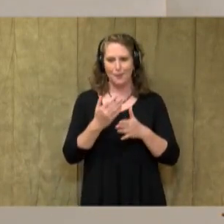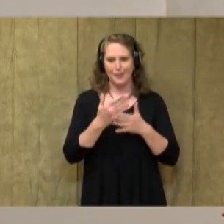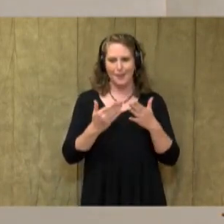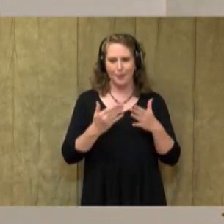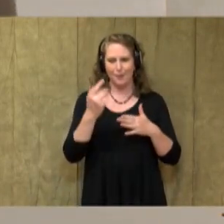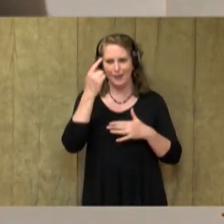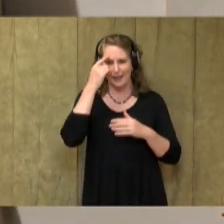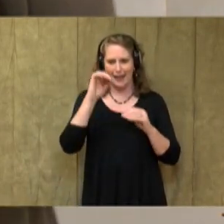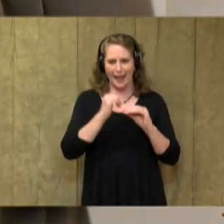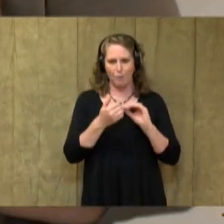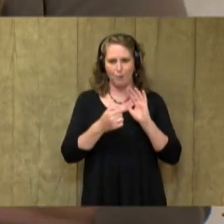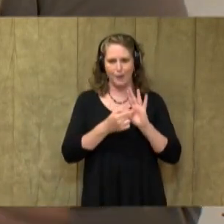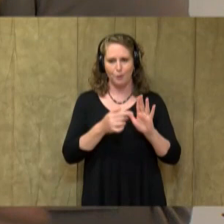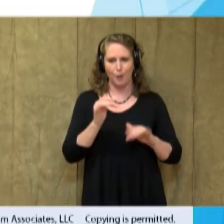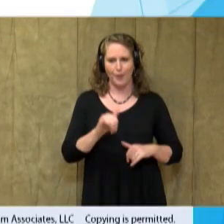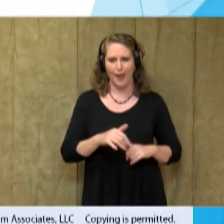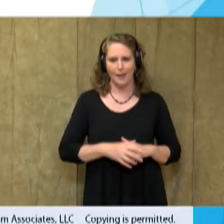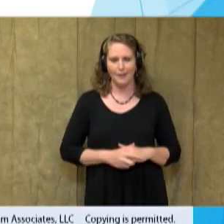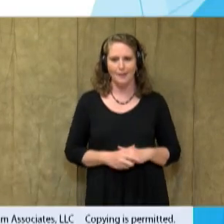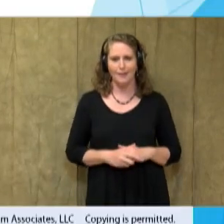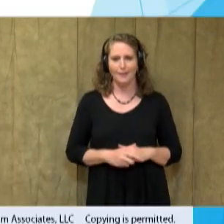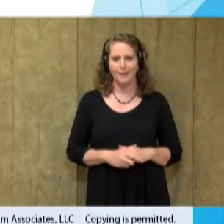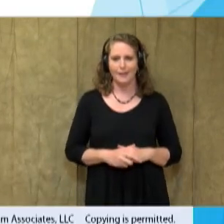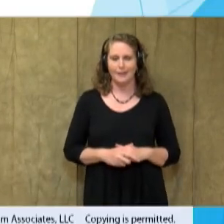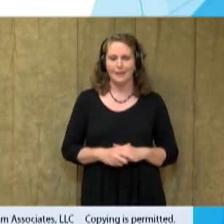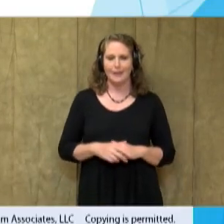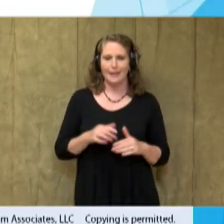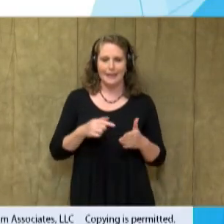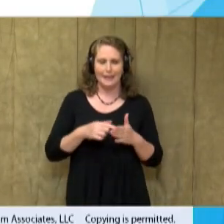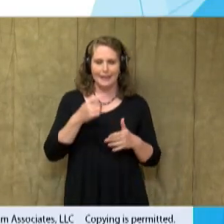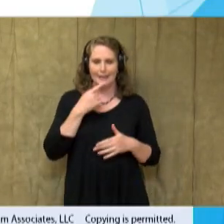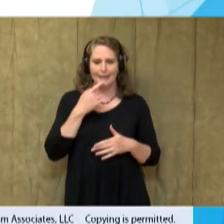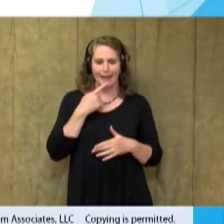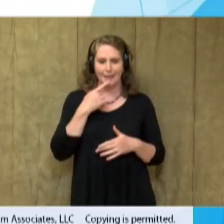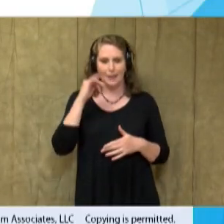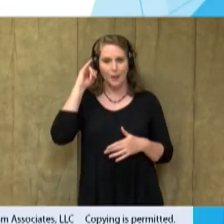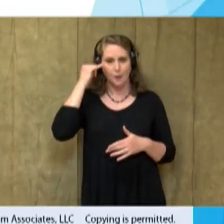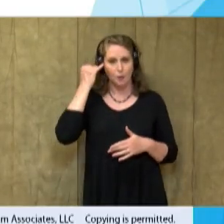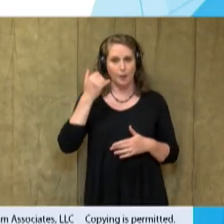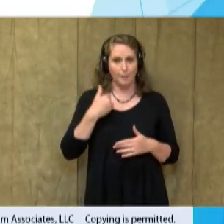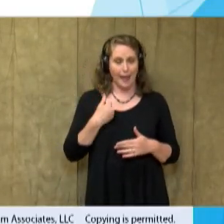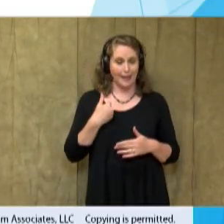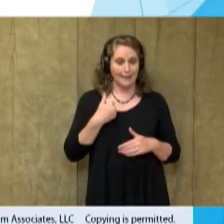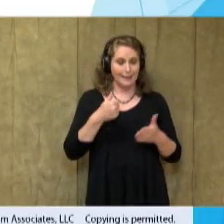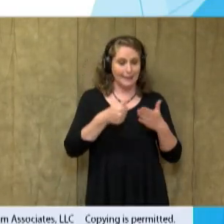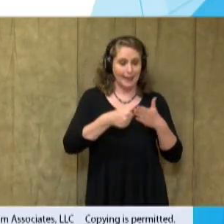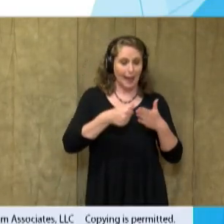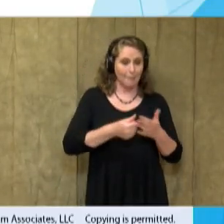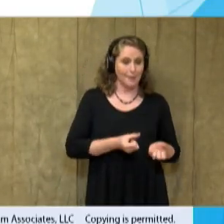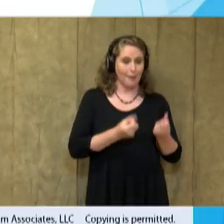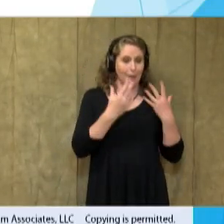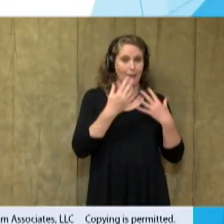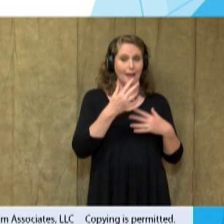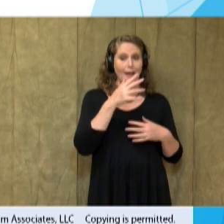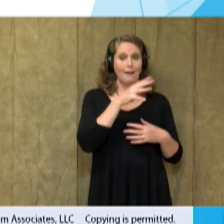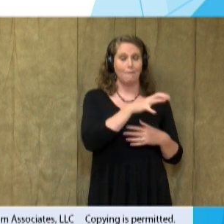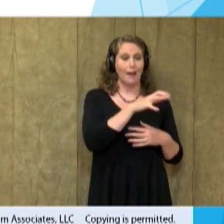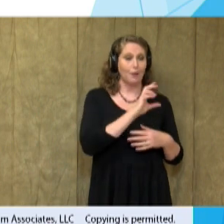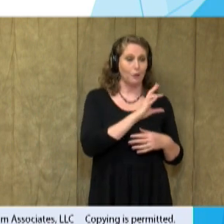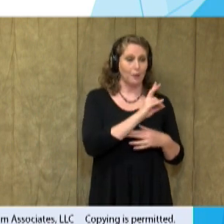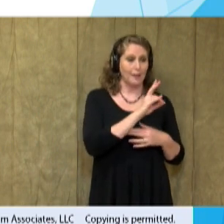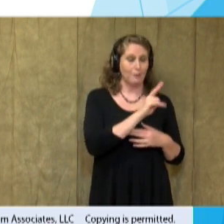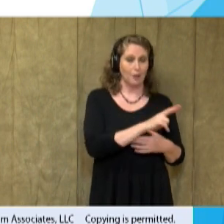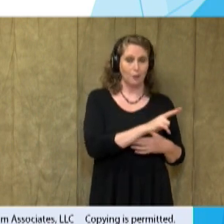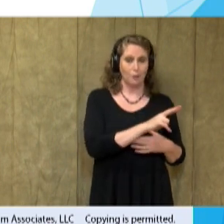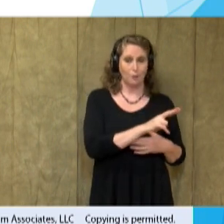think about how we would show that. So this problem says Jim has 572 stamps. Leo